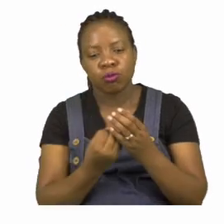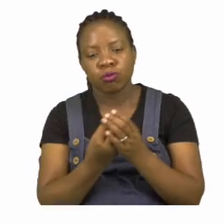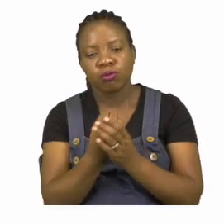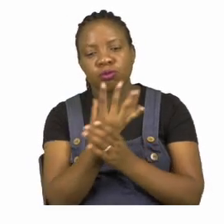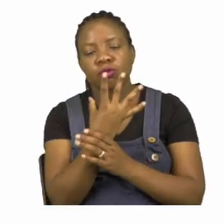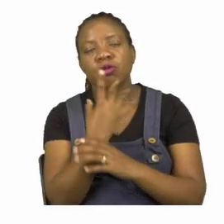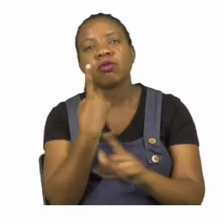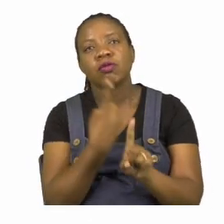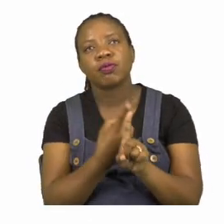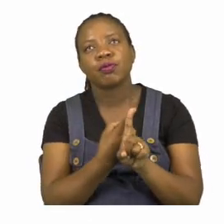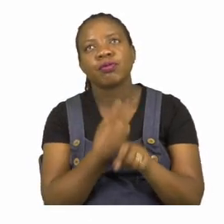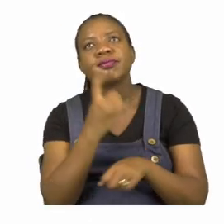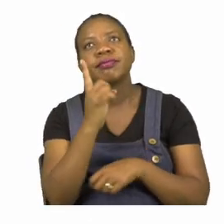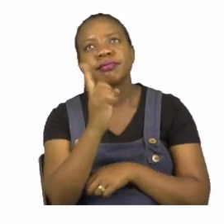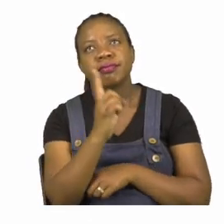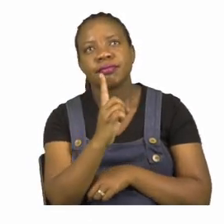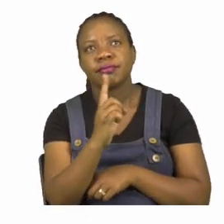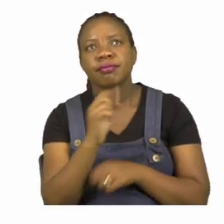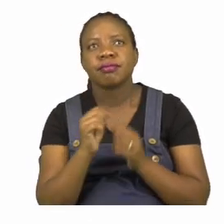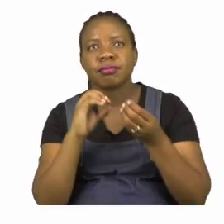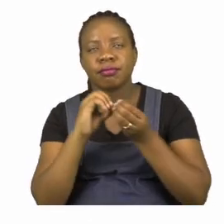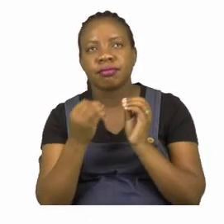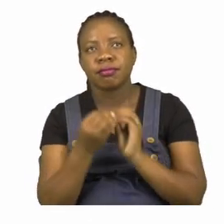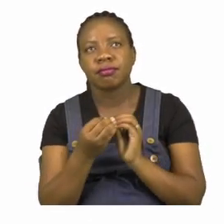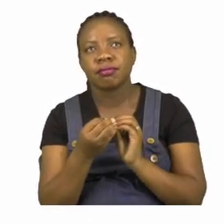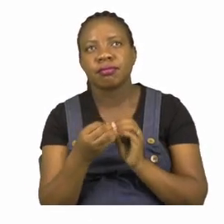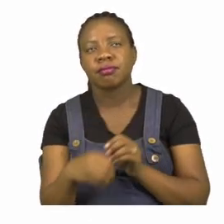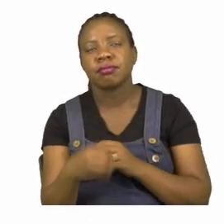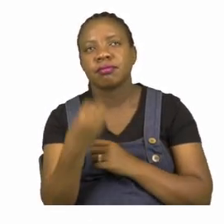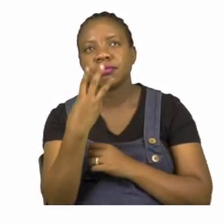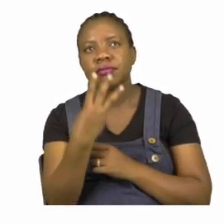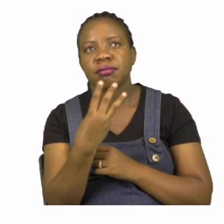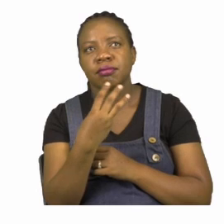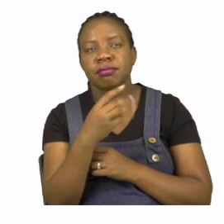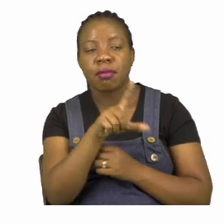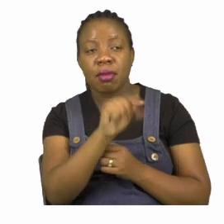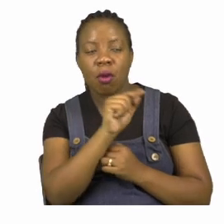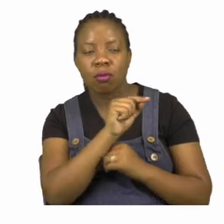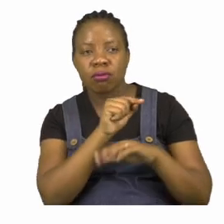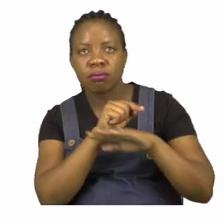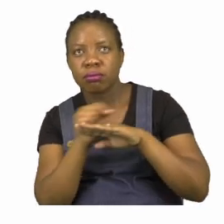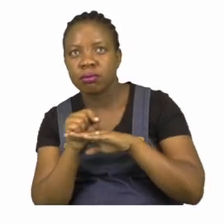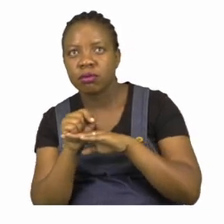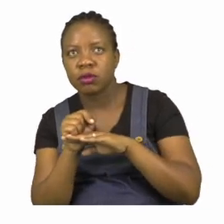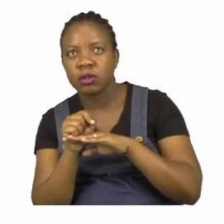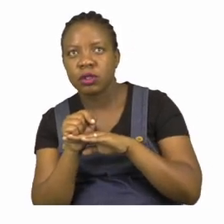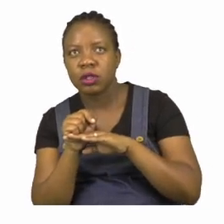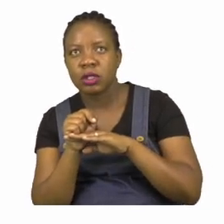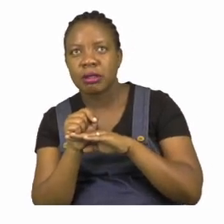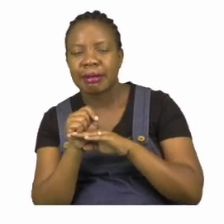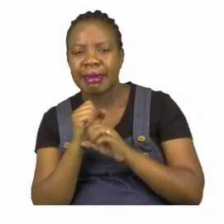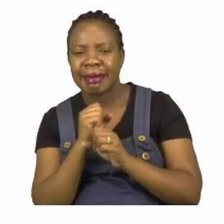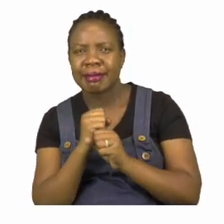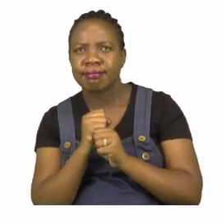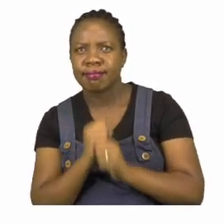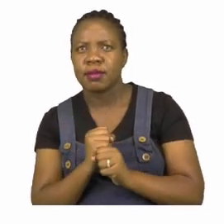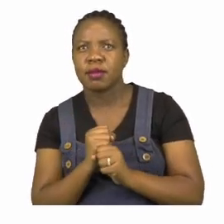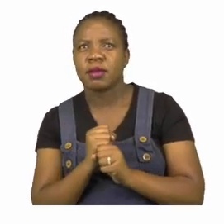Number 3 says, the dash keeps the plant upright.